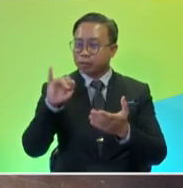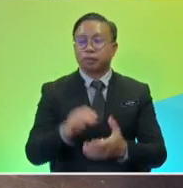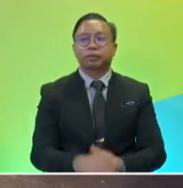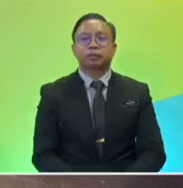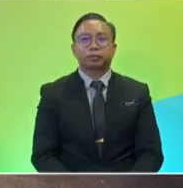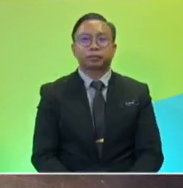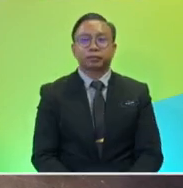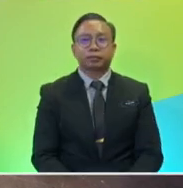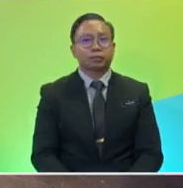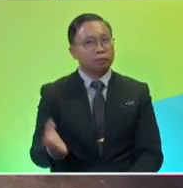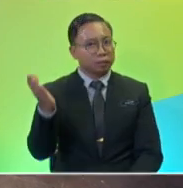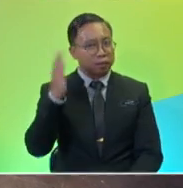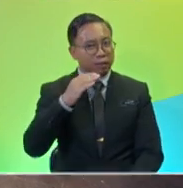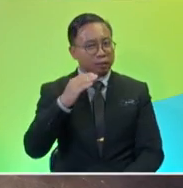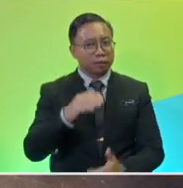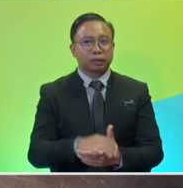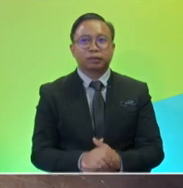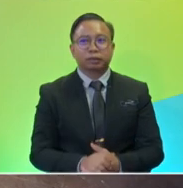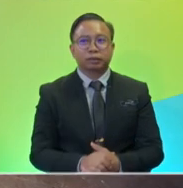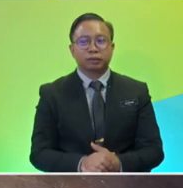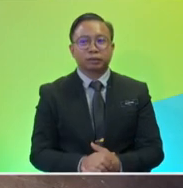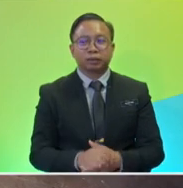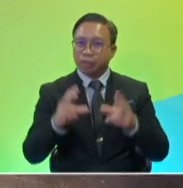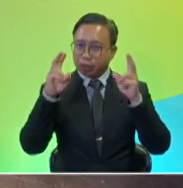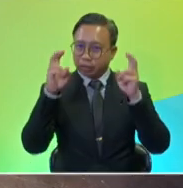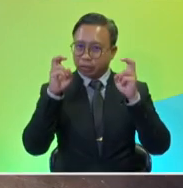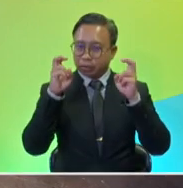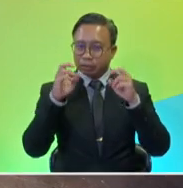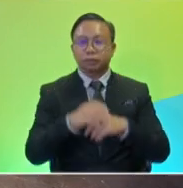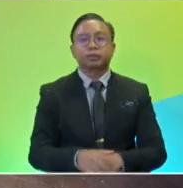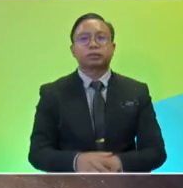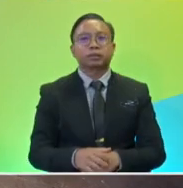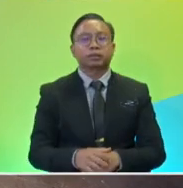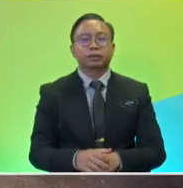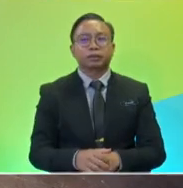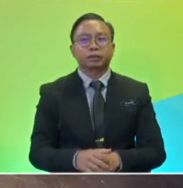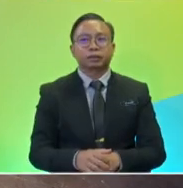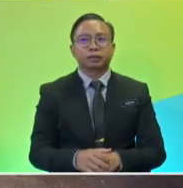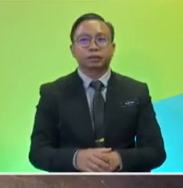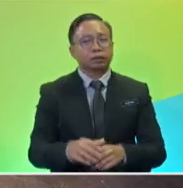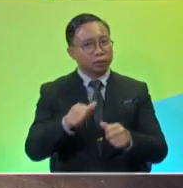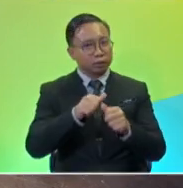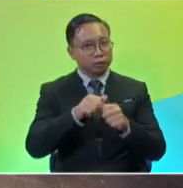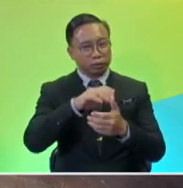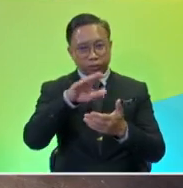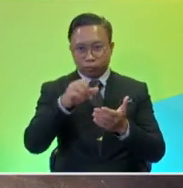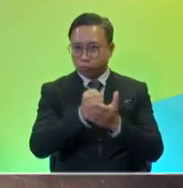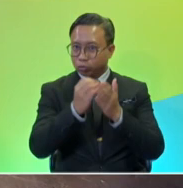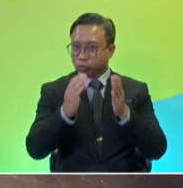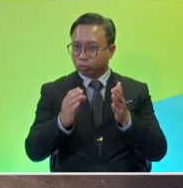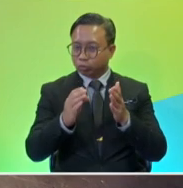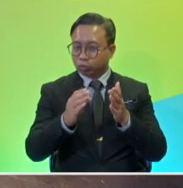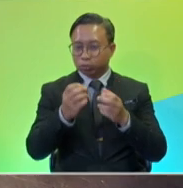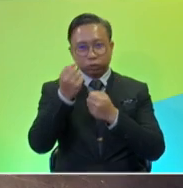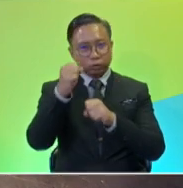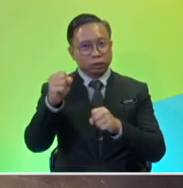okay. Now let's... So the title will be Let's Write. Alright, so everybody please prepare your writing materials,